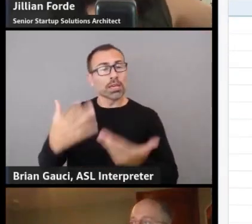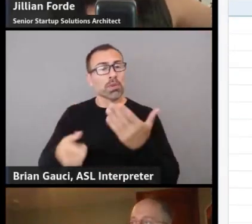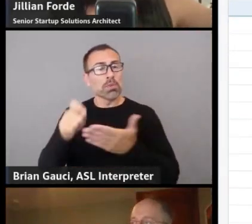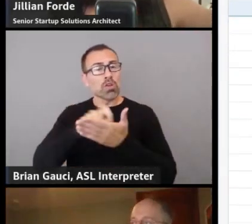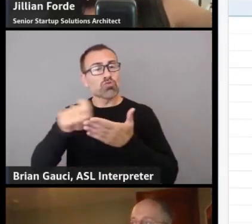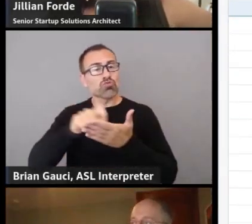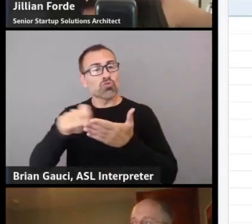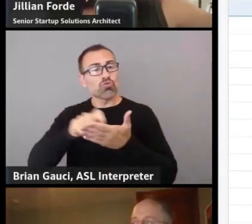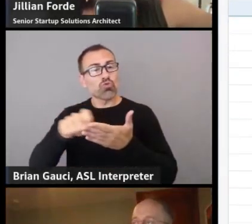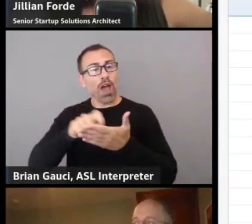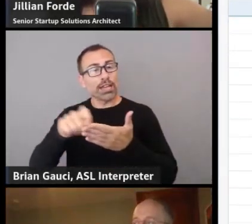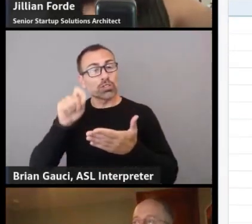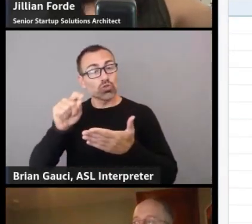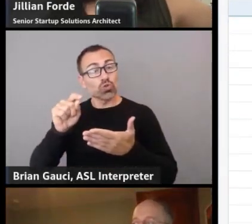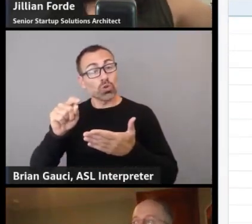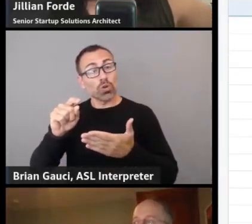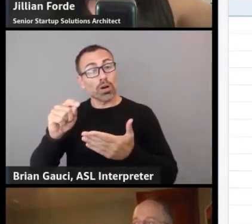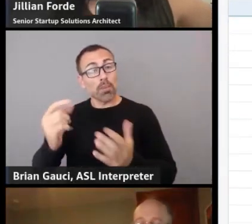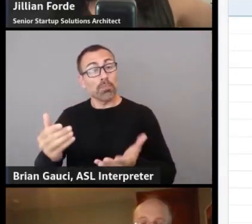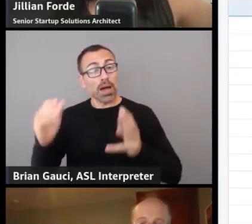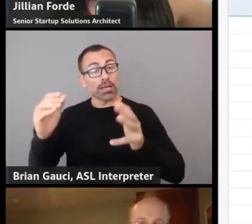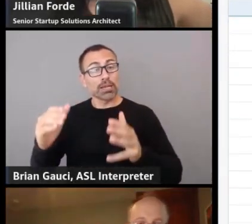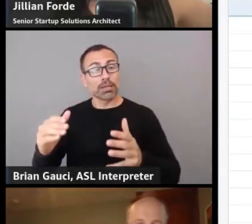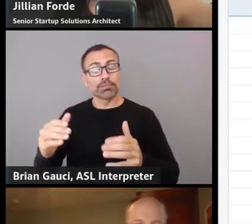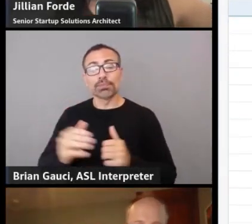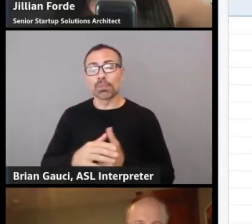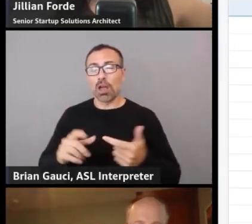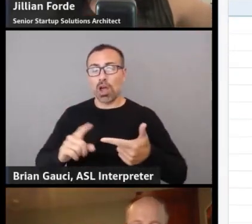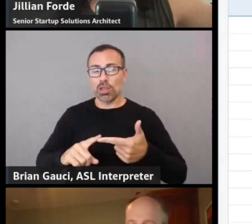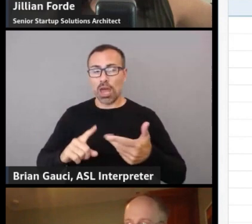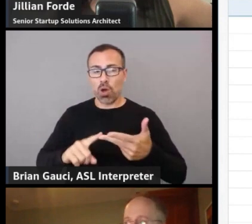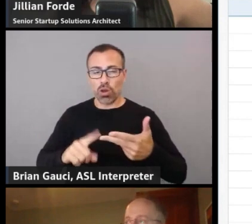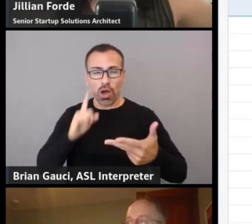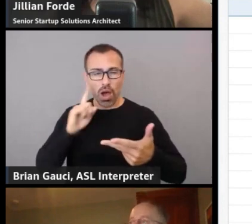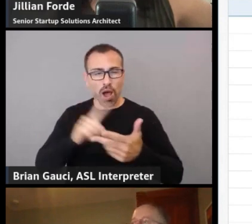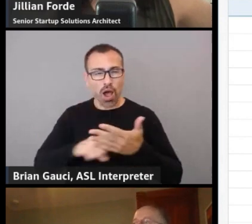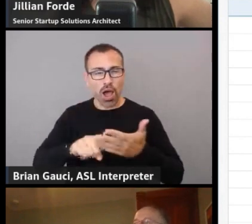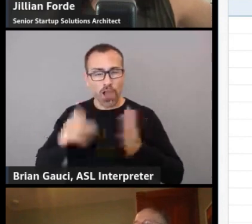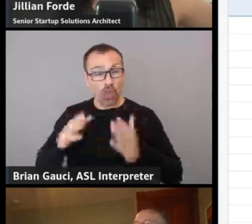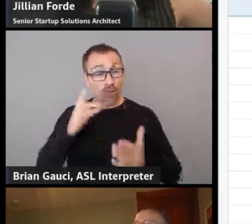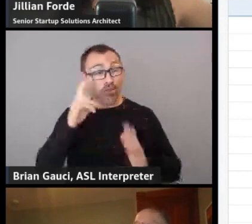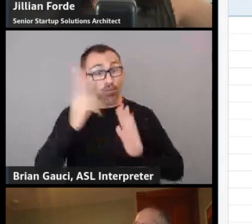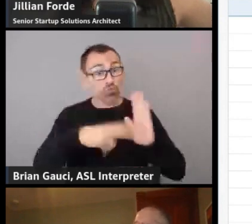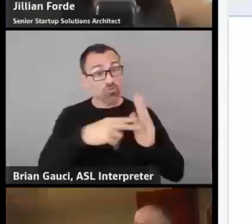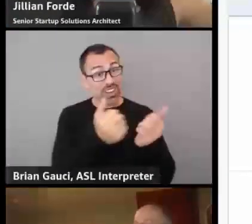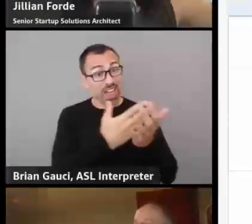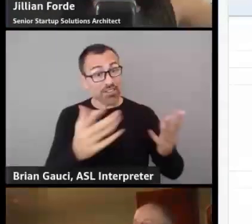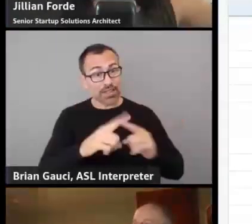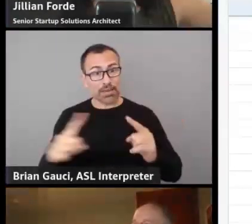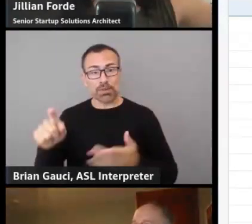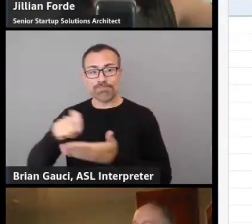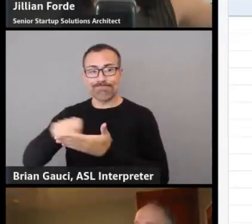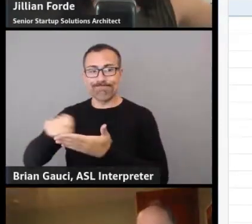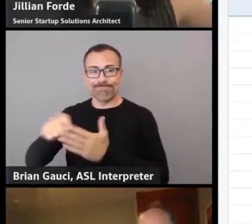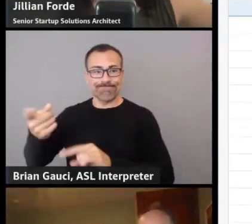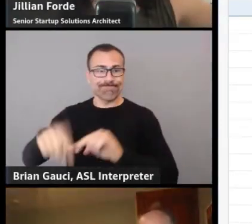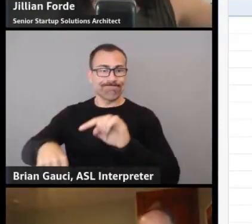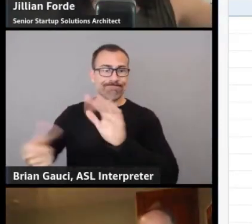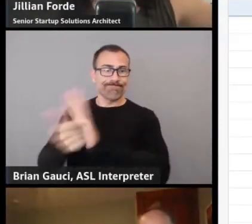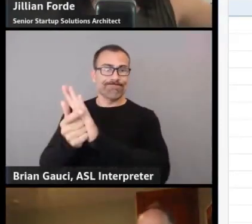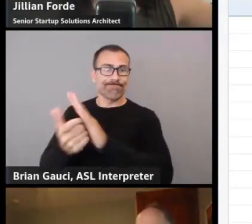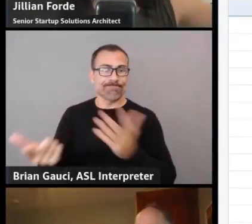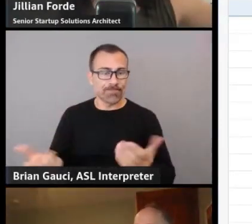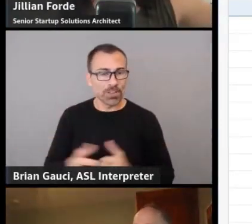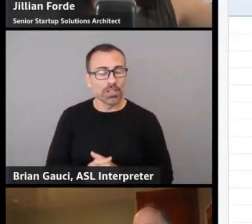an auditor, maybe they can read everything, but they can't write to anything. That's not their job. So this connection is really important. And